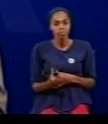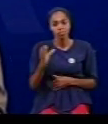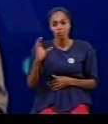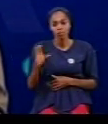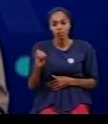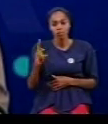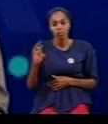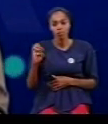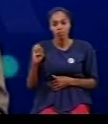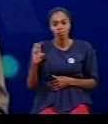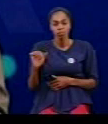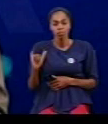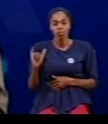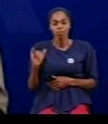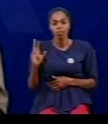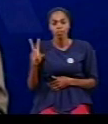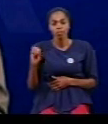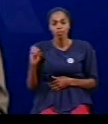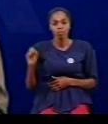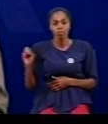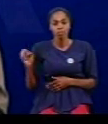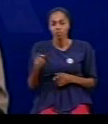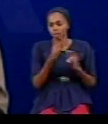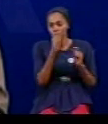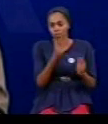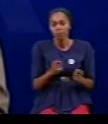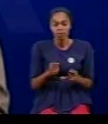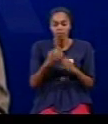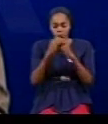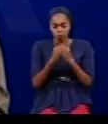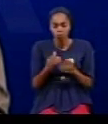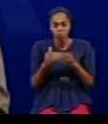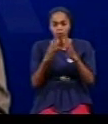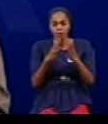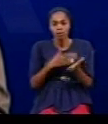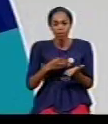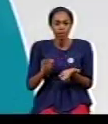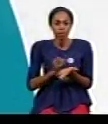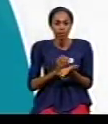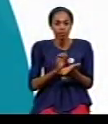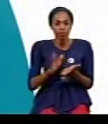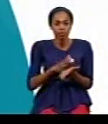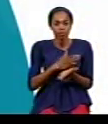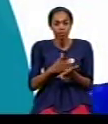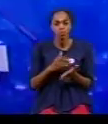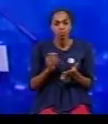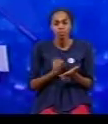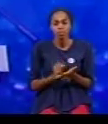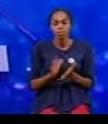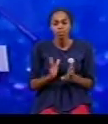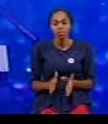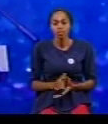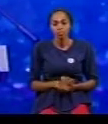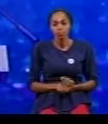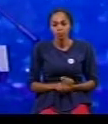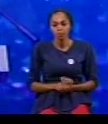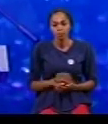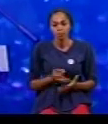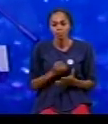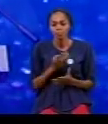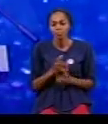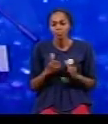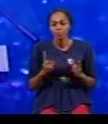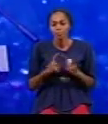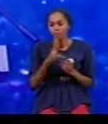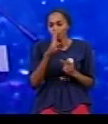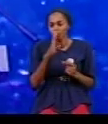worship leader and songwriter, to lead us in a time of worship. It's so good to be here tonight. We're going to